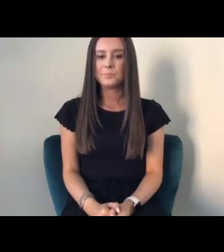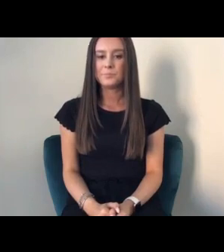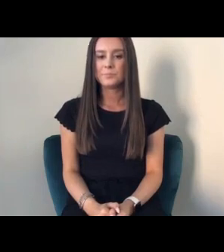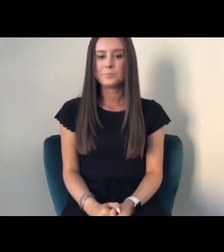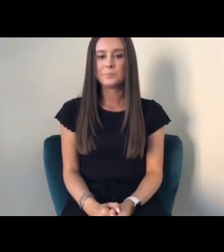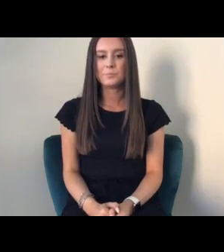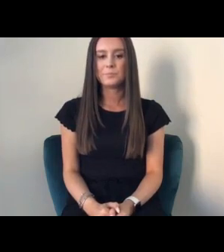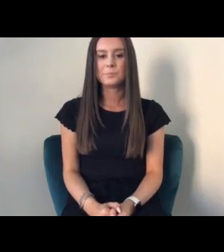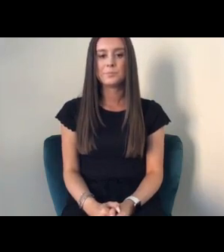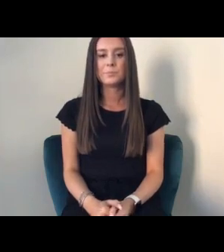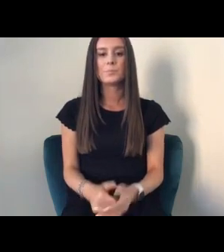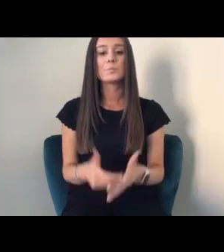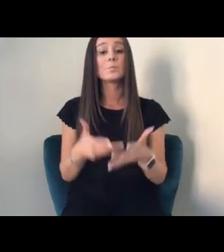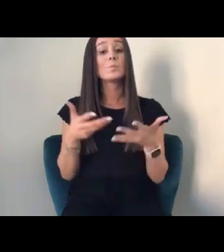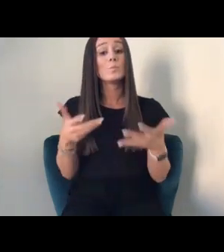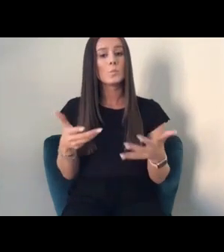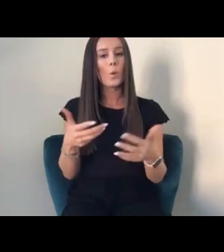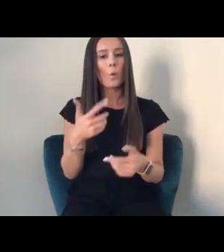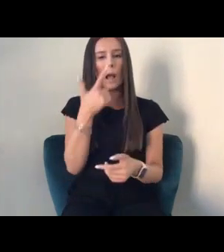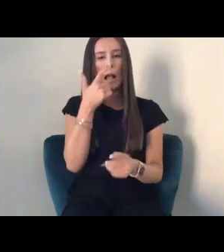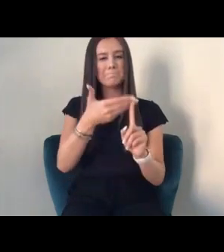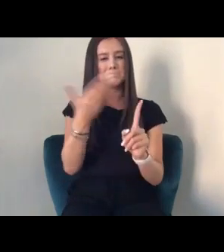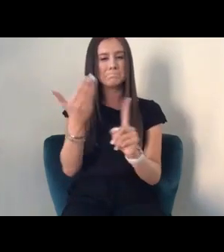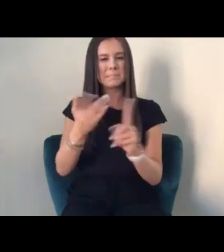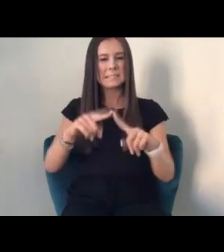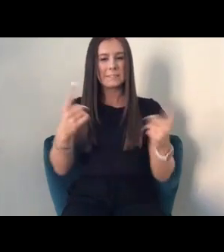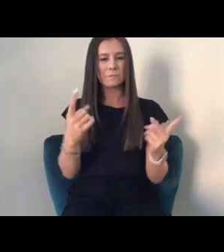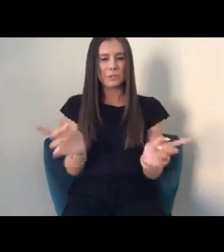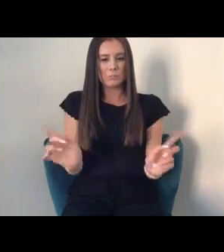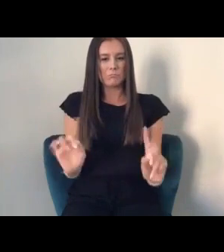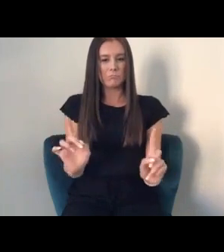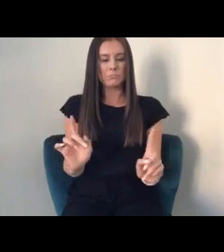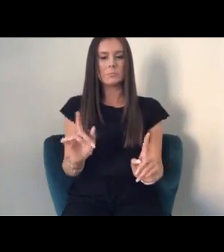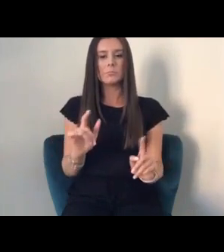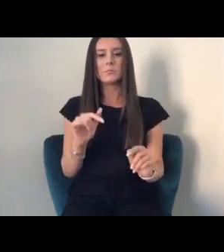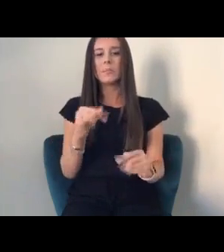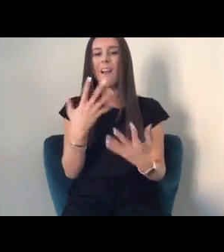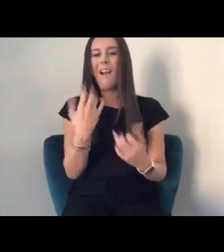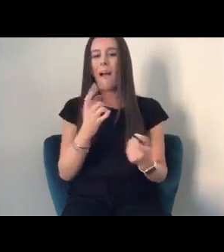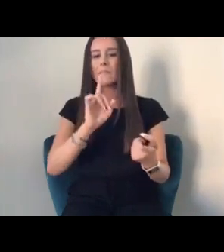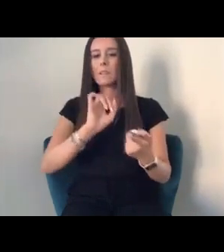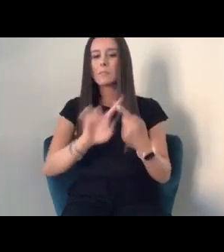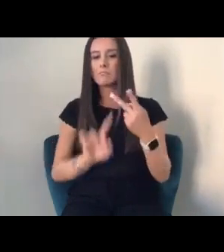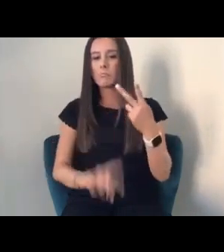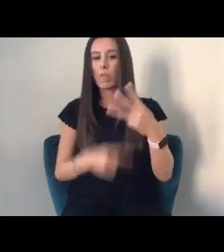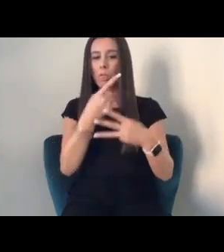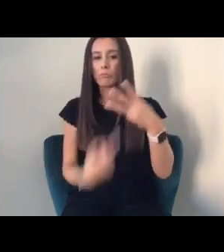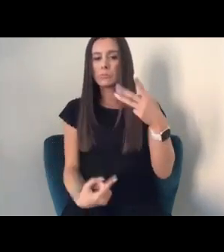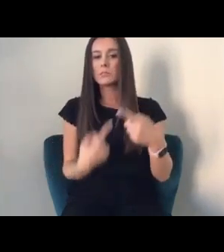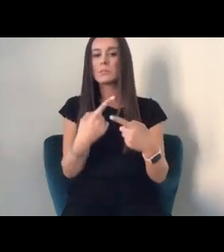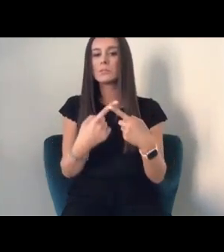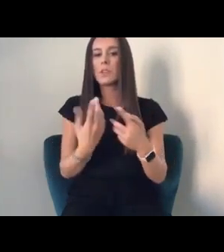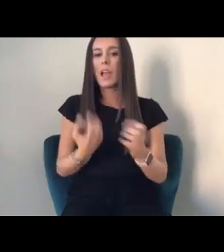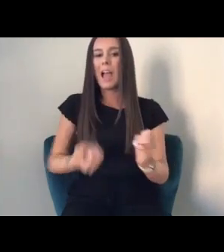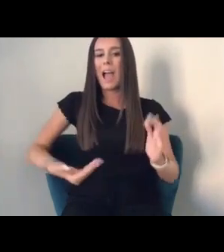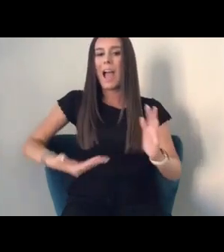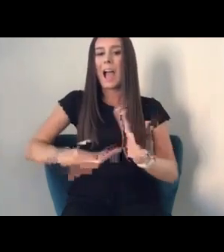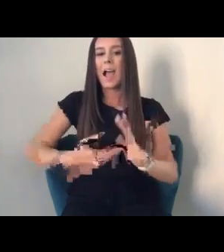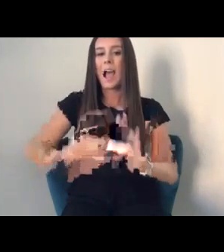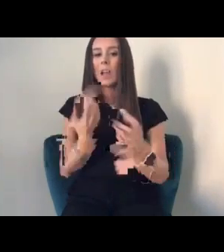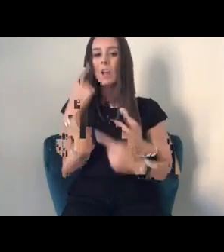So what you may have noticed are the differences such as the additional noise